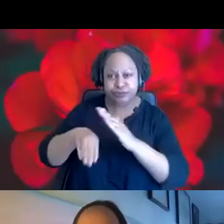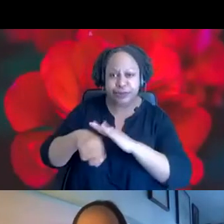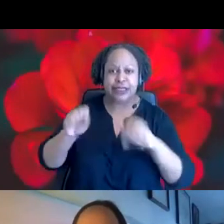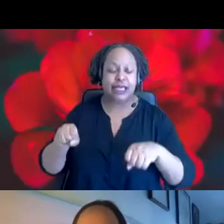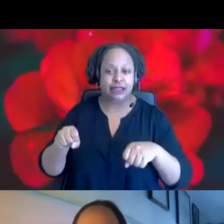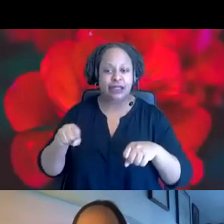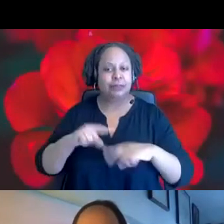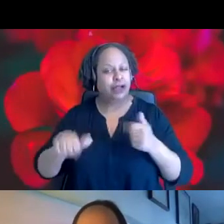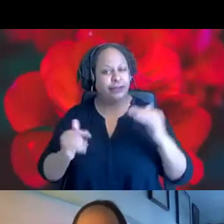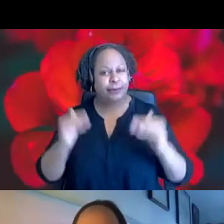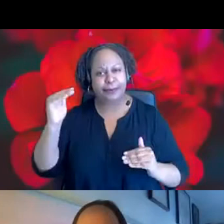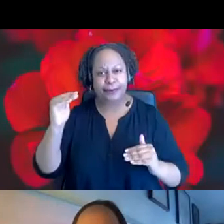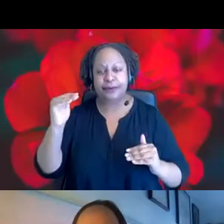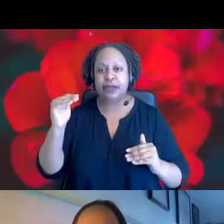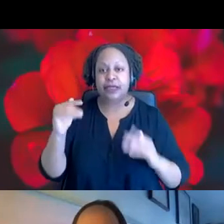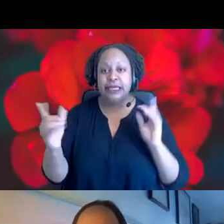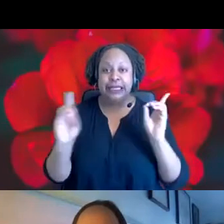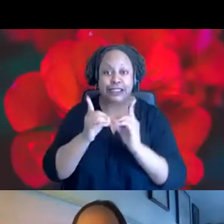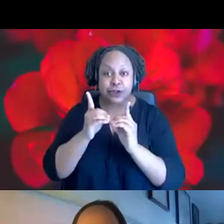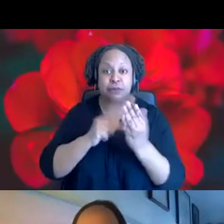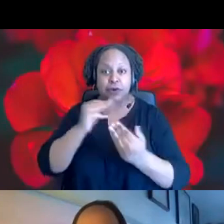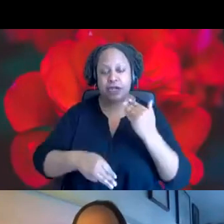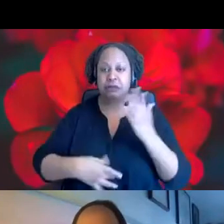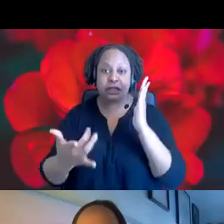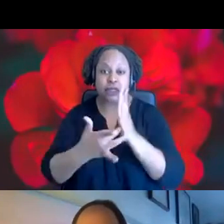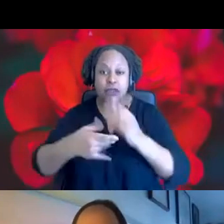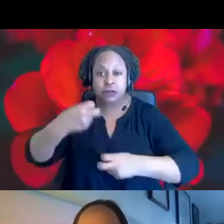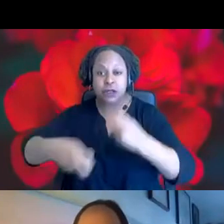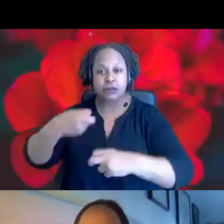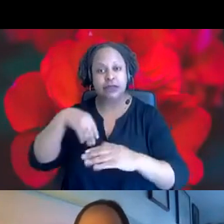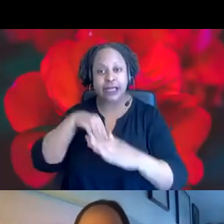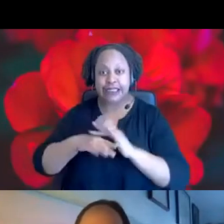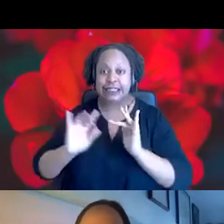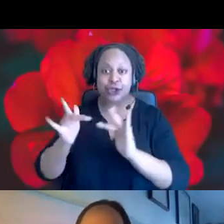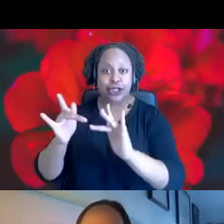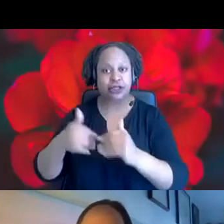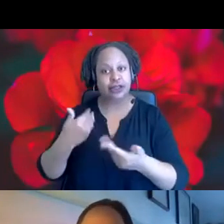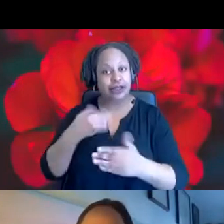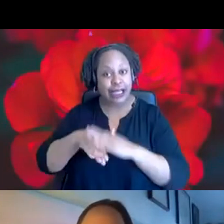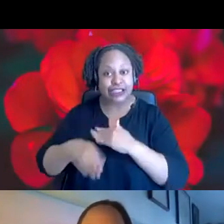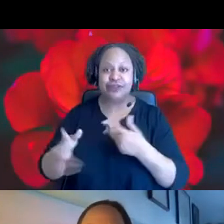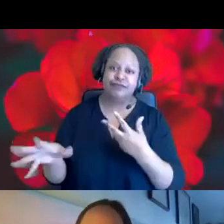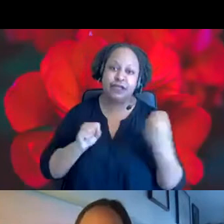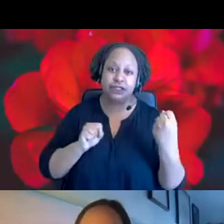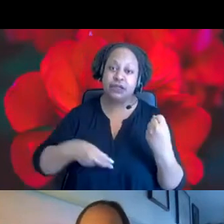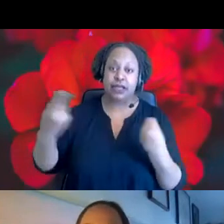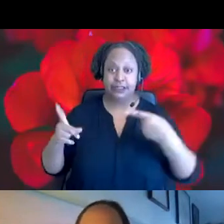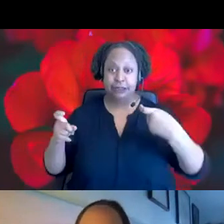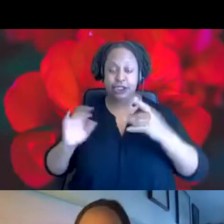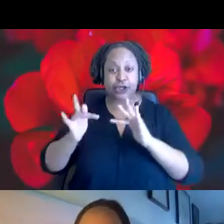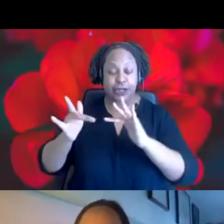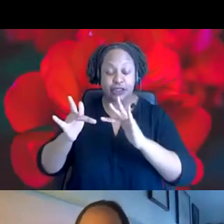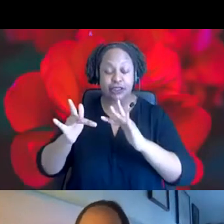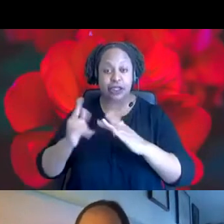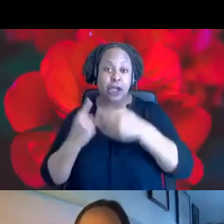like technology glitches, access to the internet, access to good internet, the privilege of being